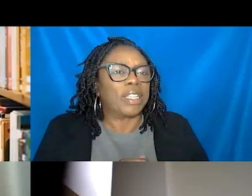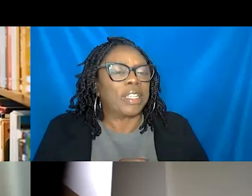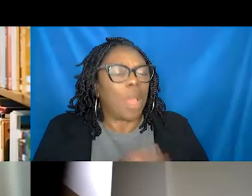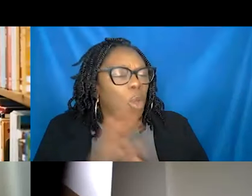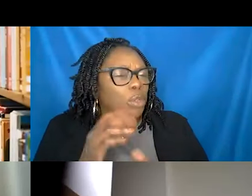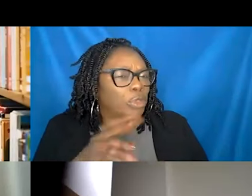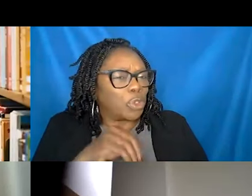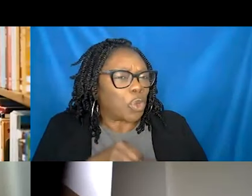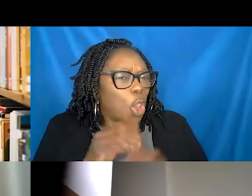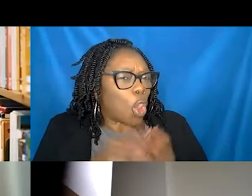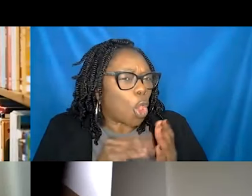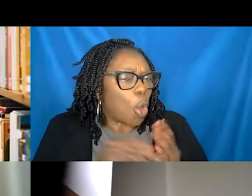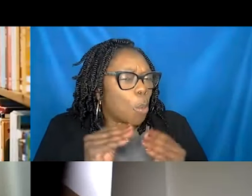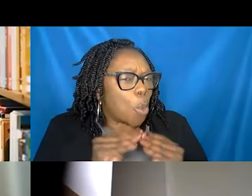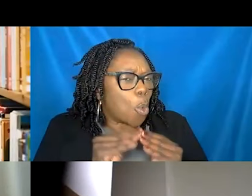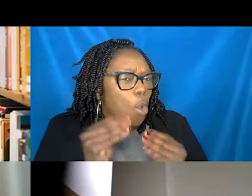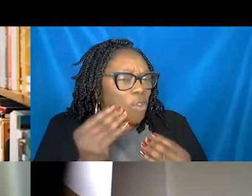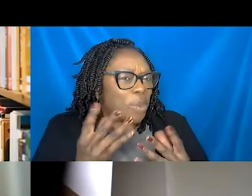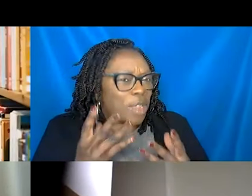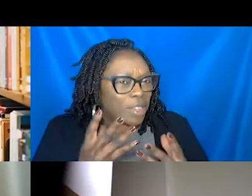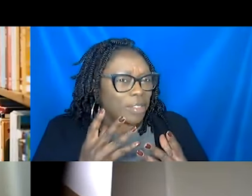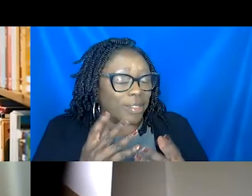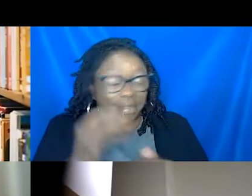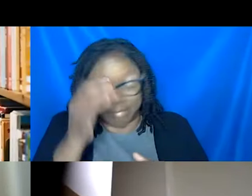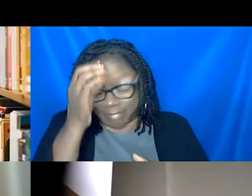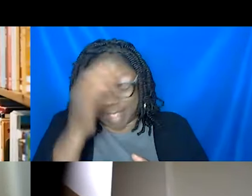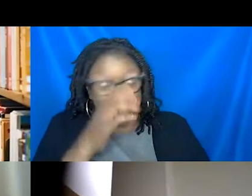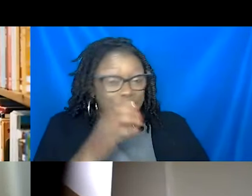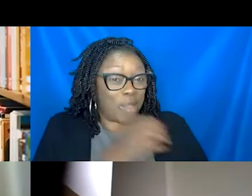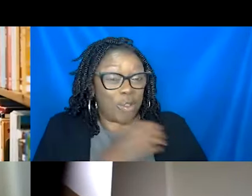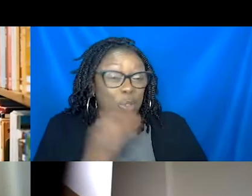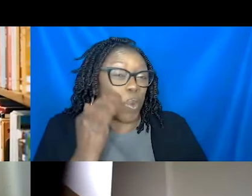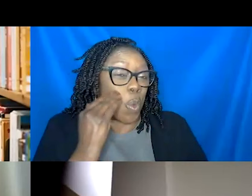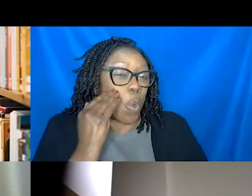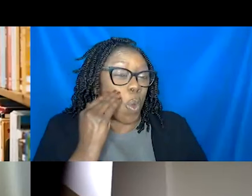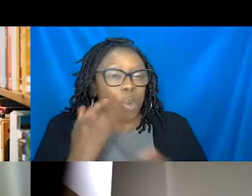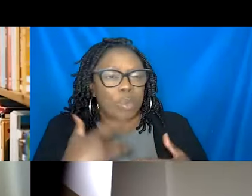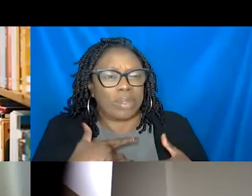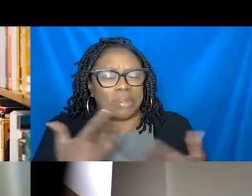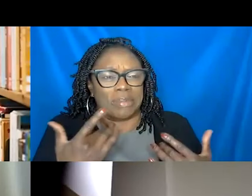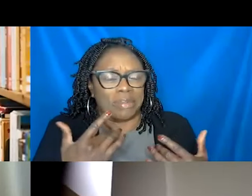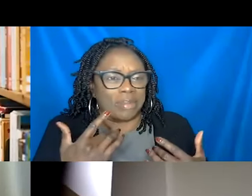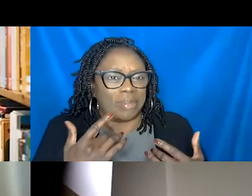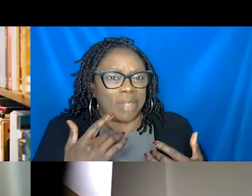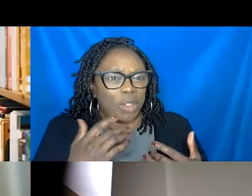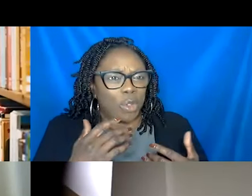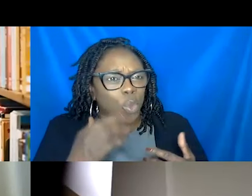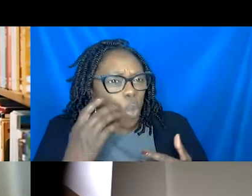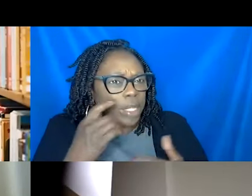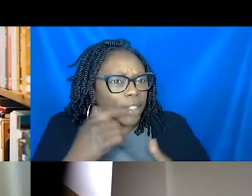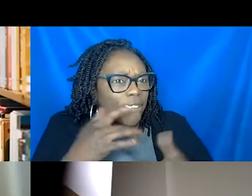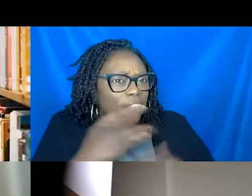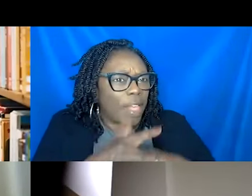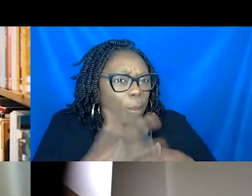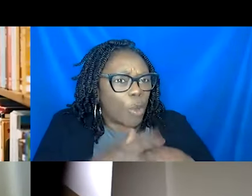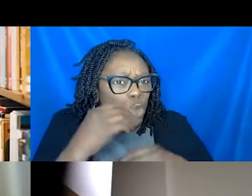information. You know, knowledge is powerful, so getting to know, like, the resources for students,